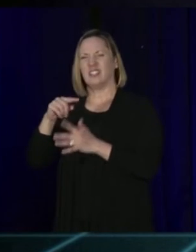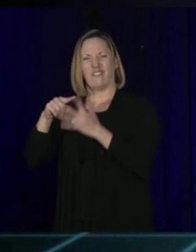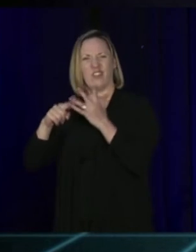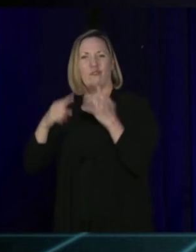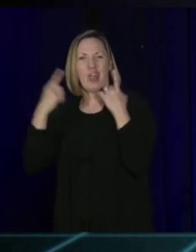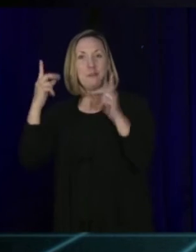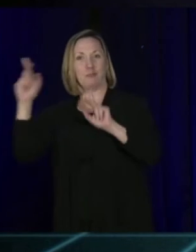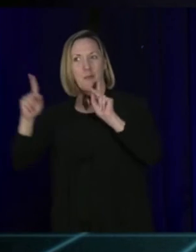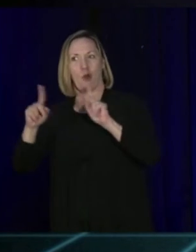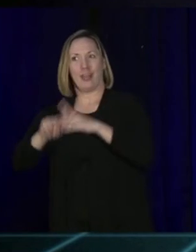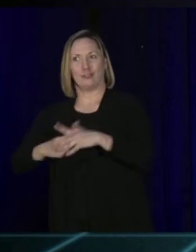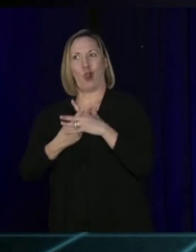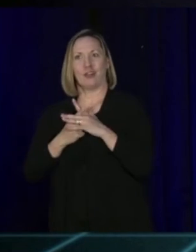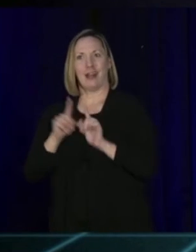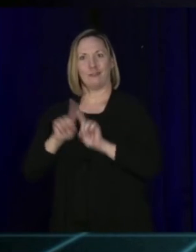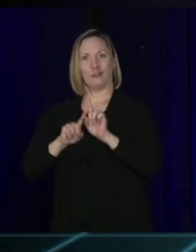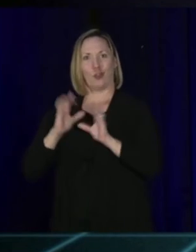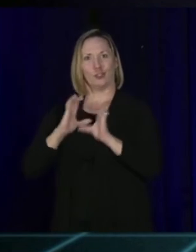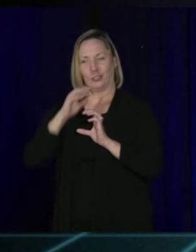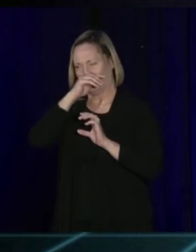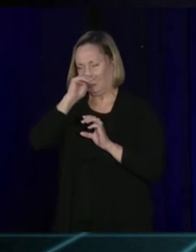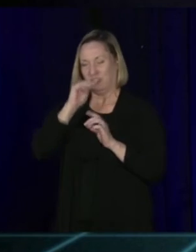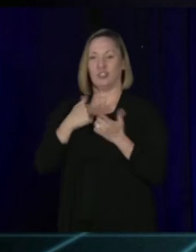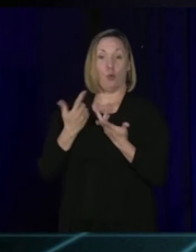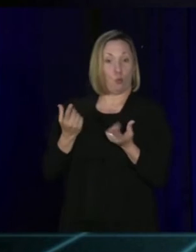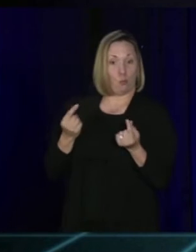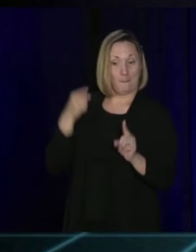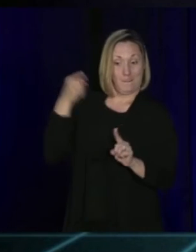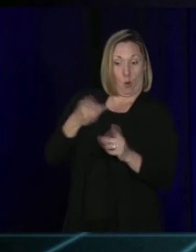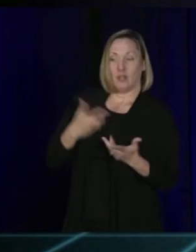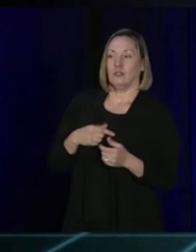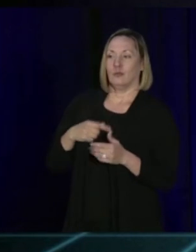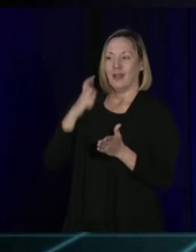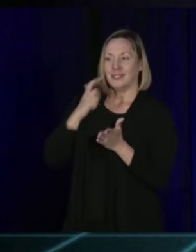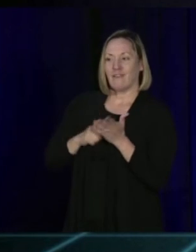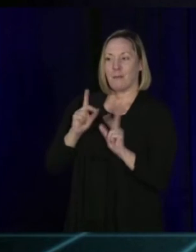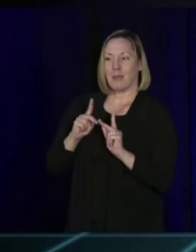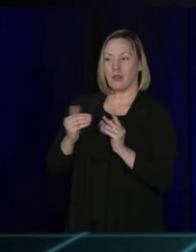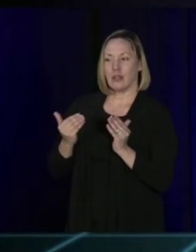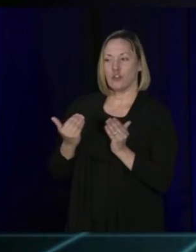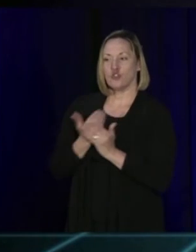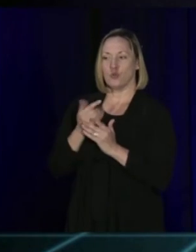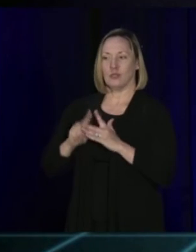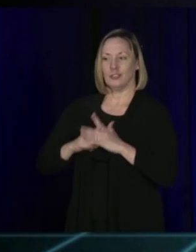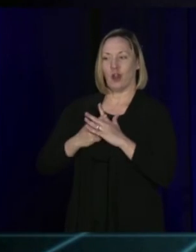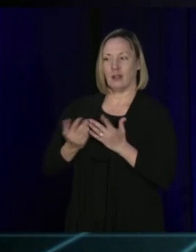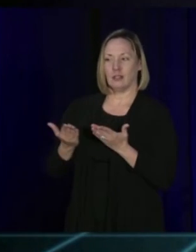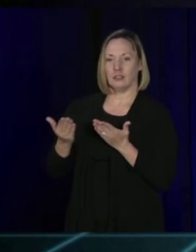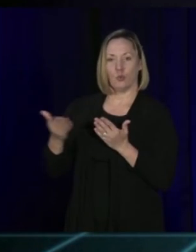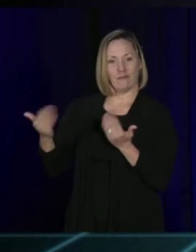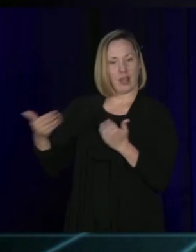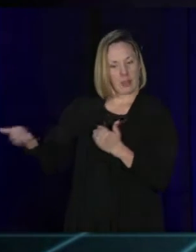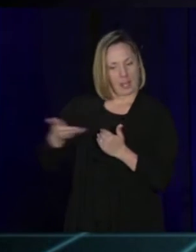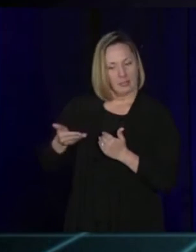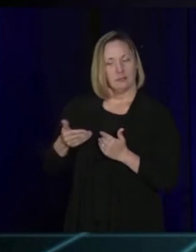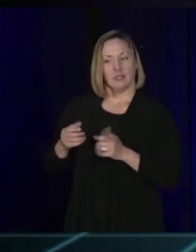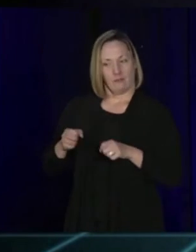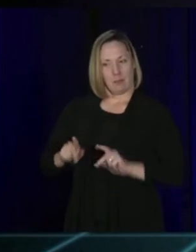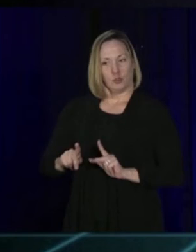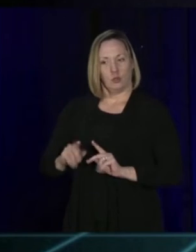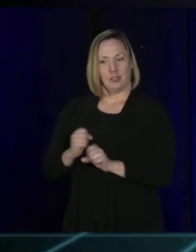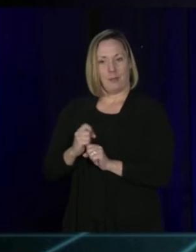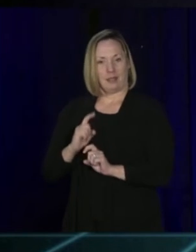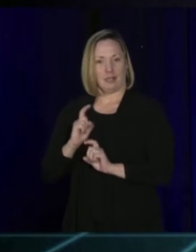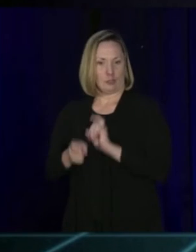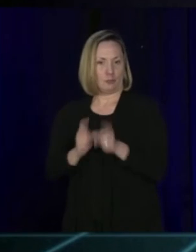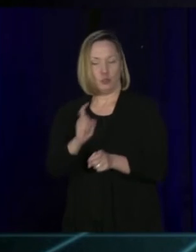developers? Identify folks who are up and coming so that way we can invite them into the circle and give an opportunity to make contributions. So I saw this tweet